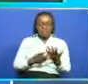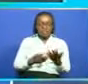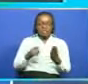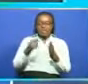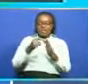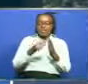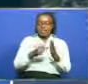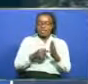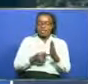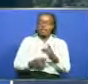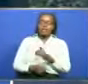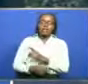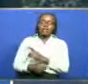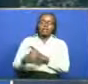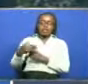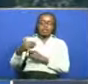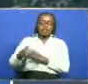details.